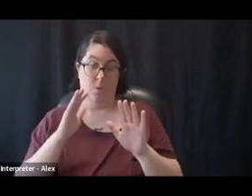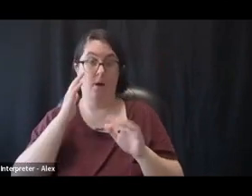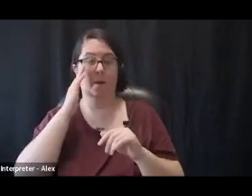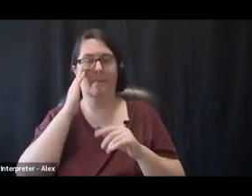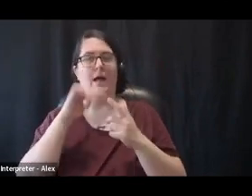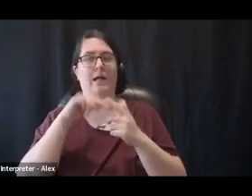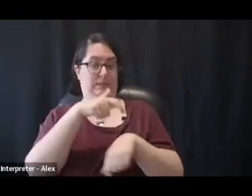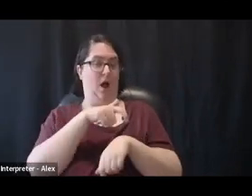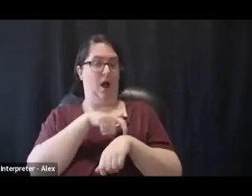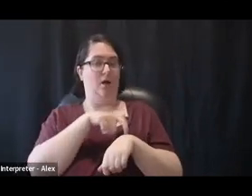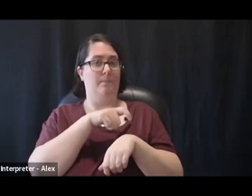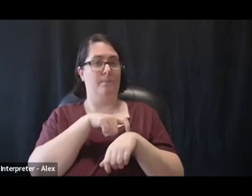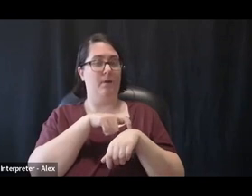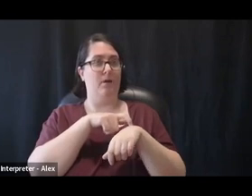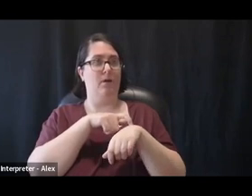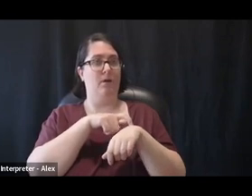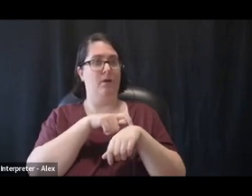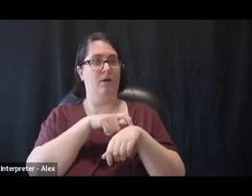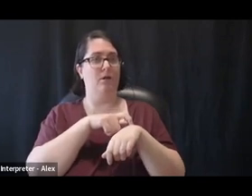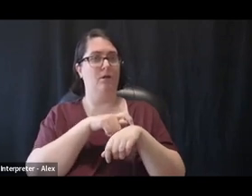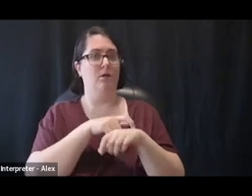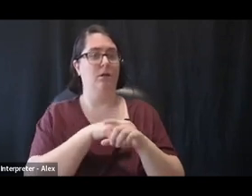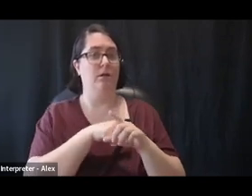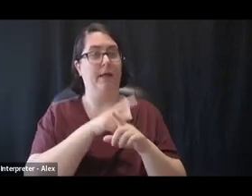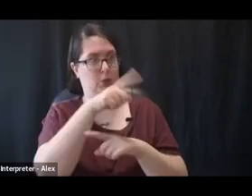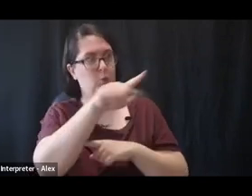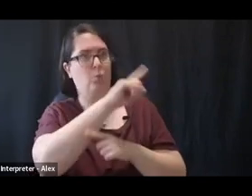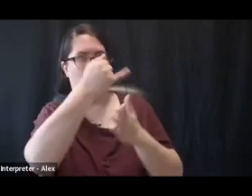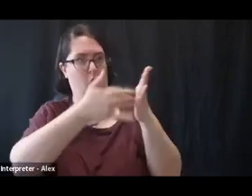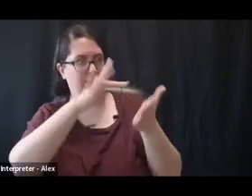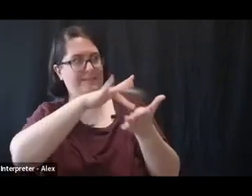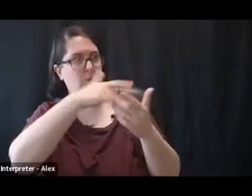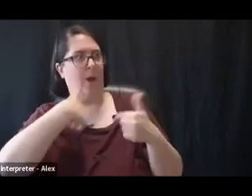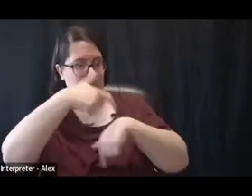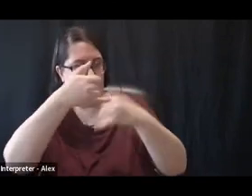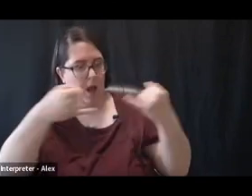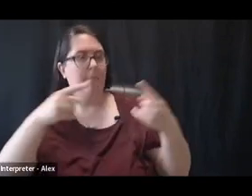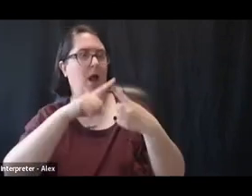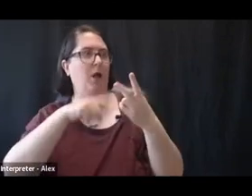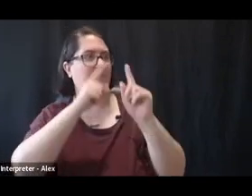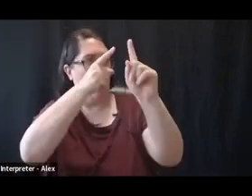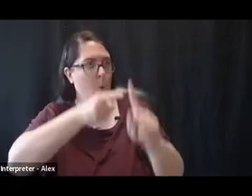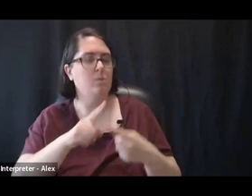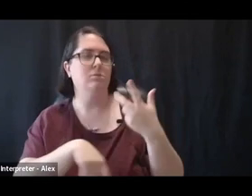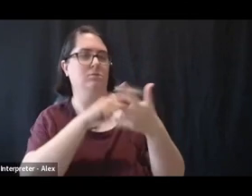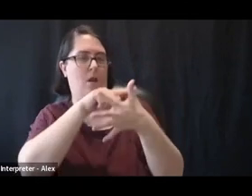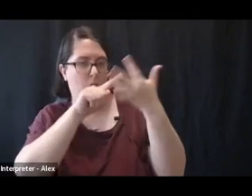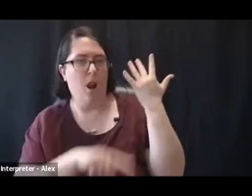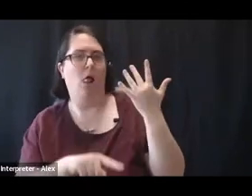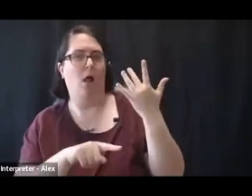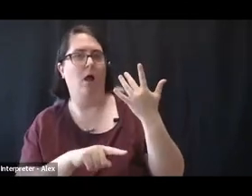does time, you know, you are an artist in the center, you have timelines, you have deliverables, you have all kinds of